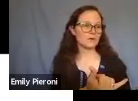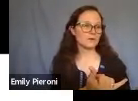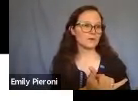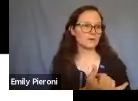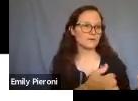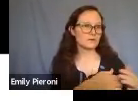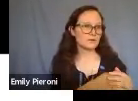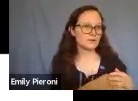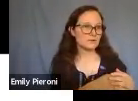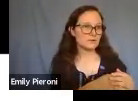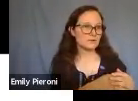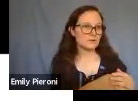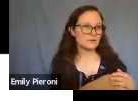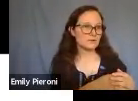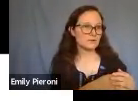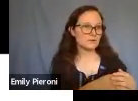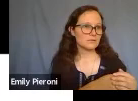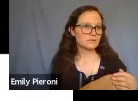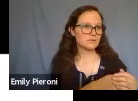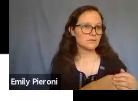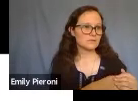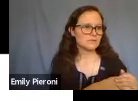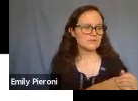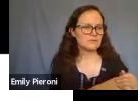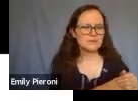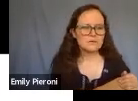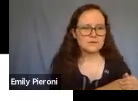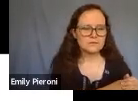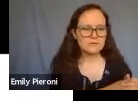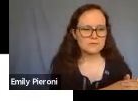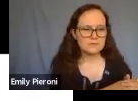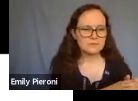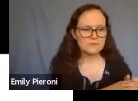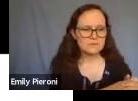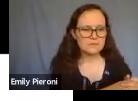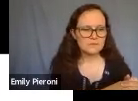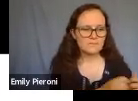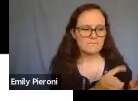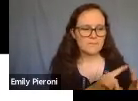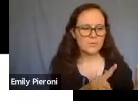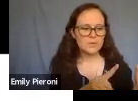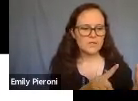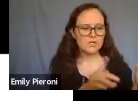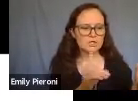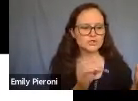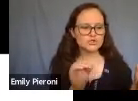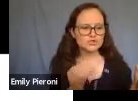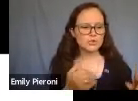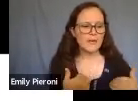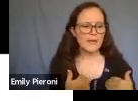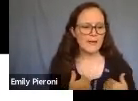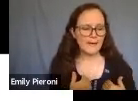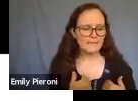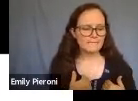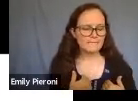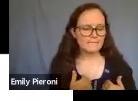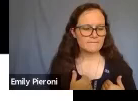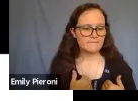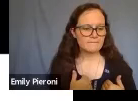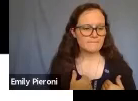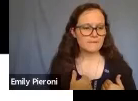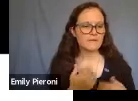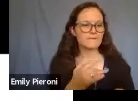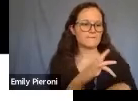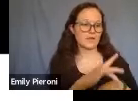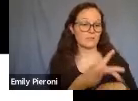2 scales, and we're currently closed at farm scales. But we do have several locations in the Farmington